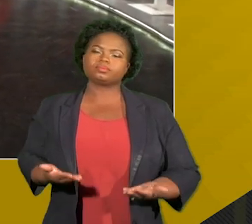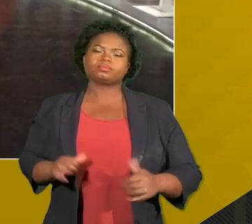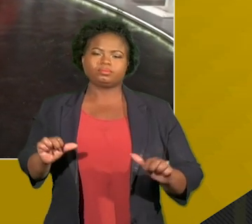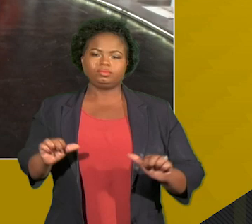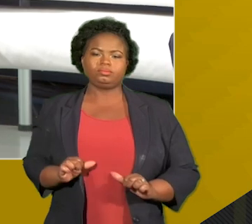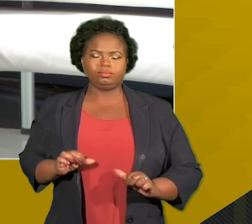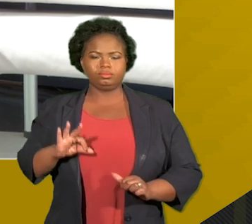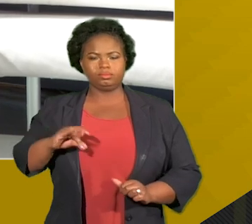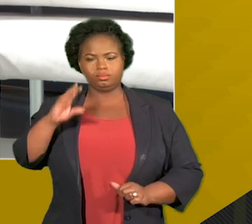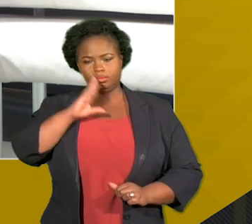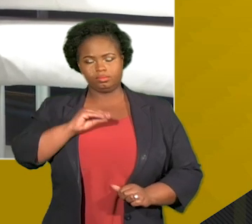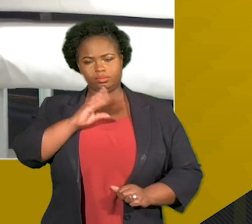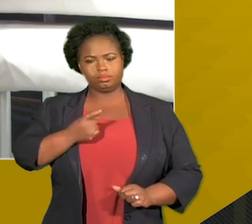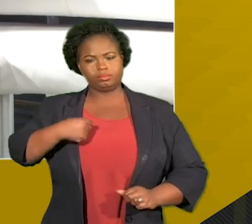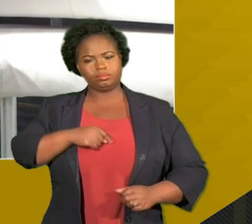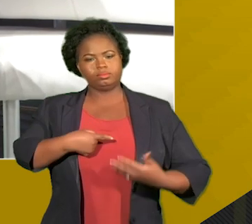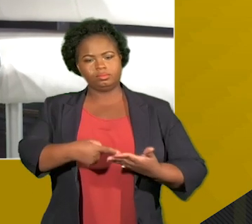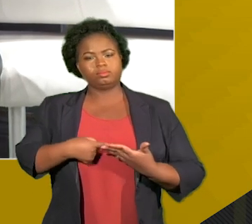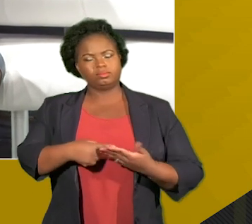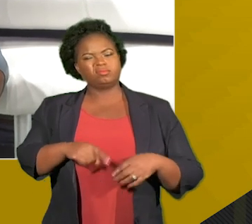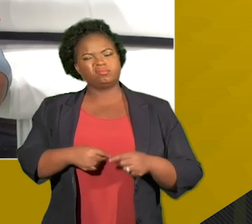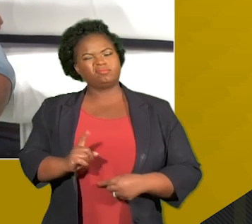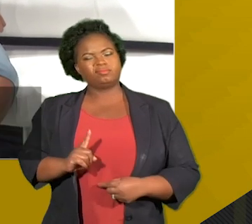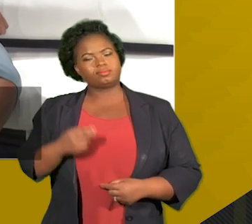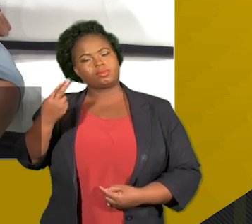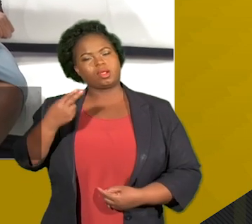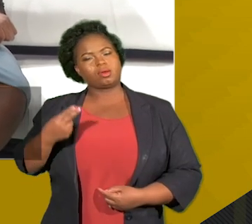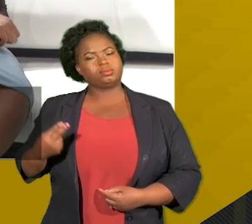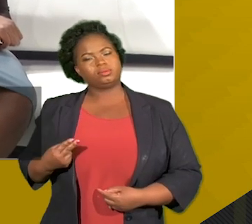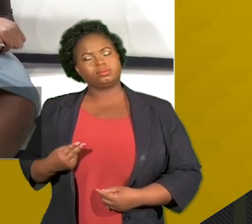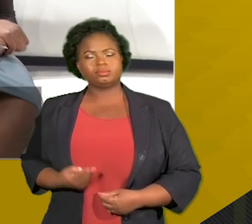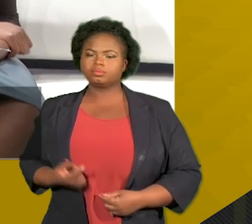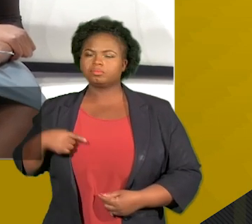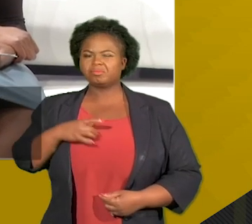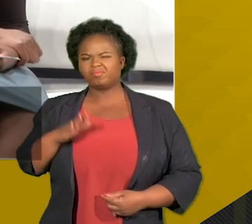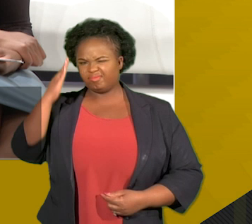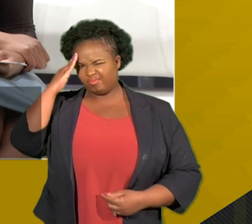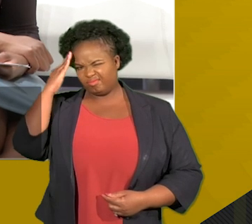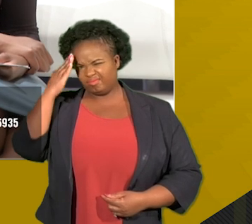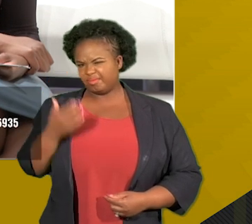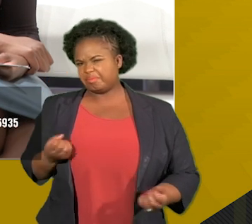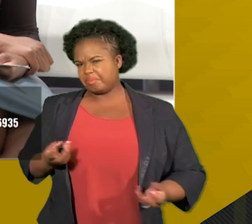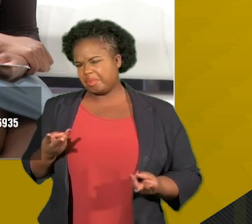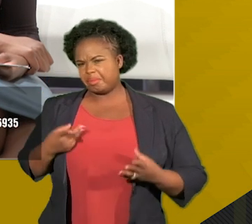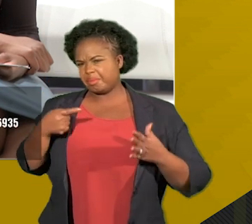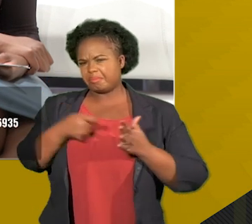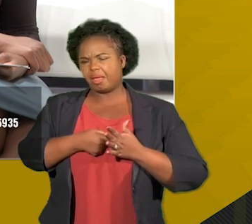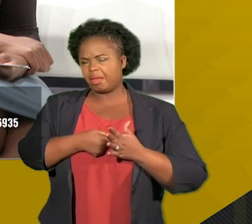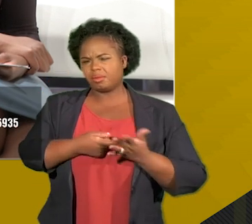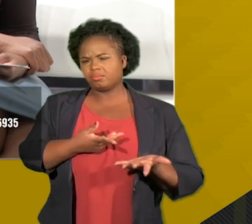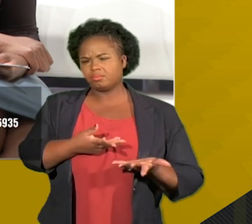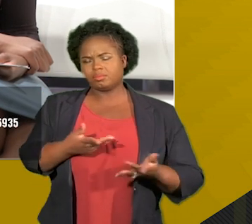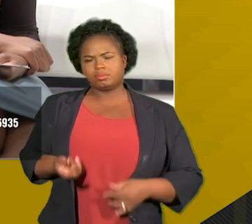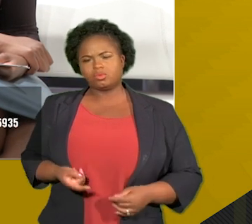Welcome back to Daily Thetha. Namanje just sakhuluma my business of art and want to find out exactly what yini enza abantu abaningi by choose. Is it